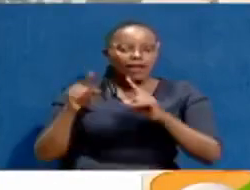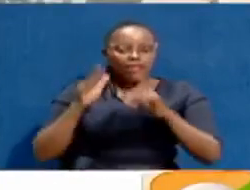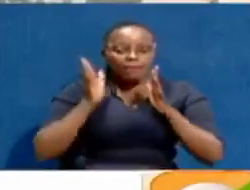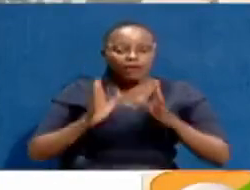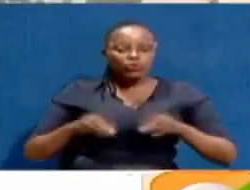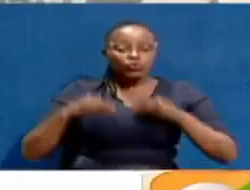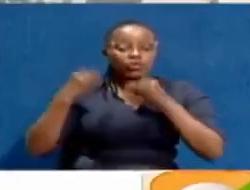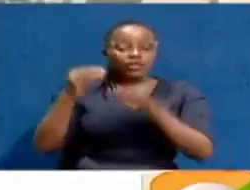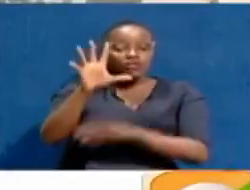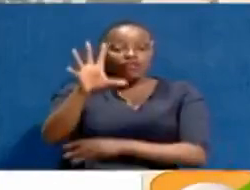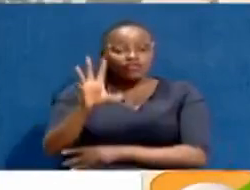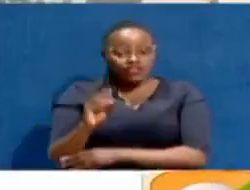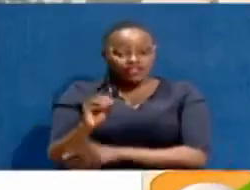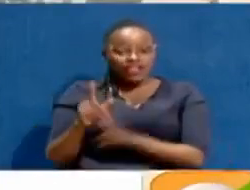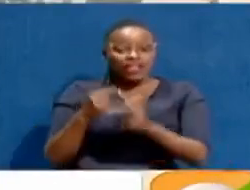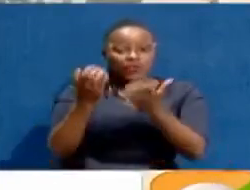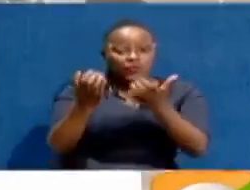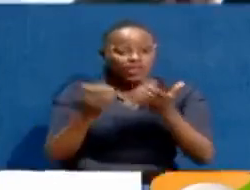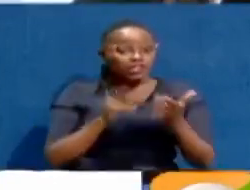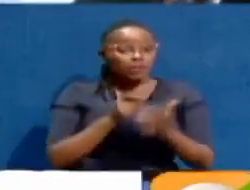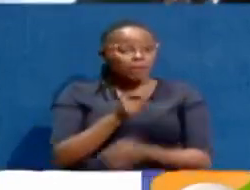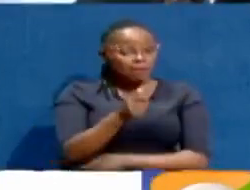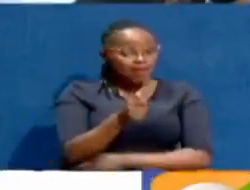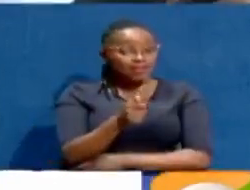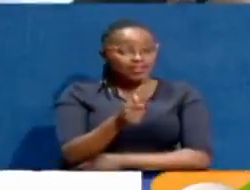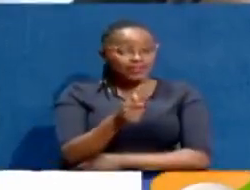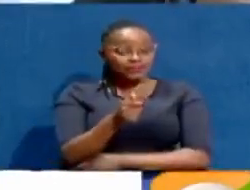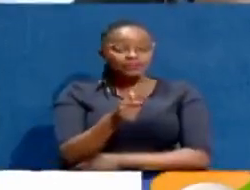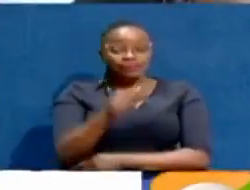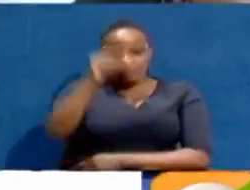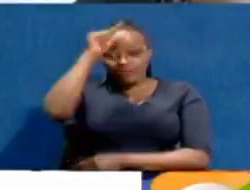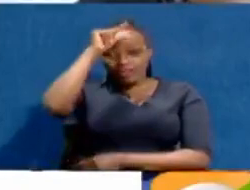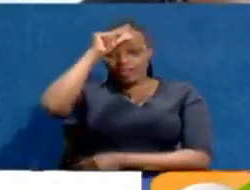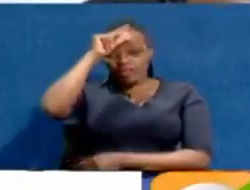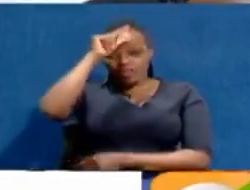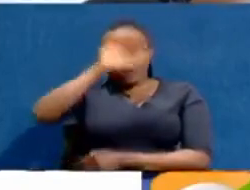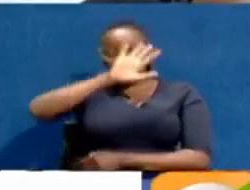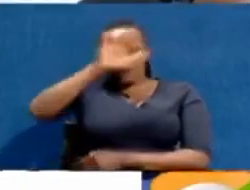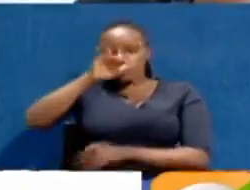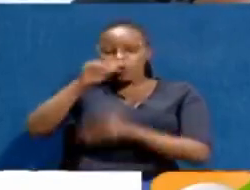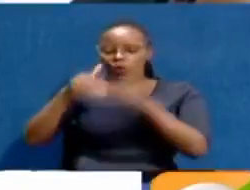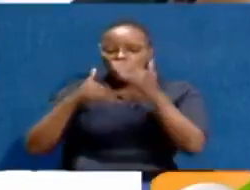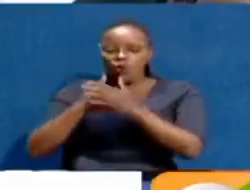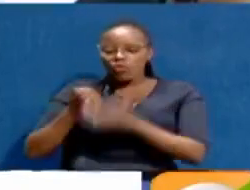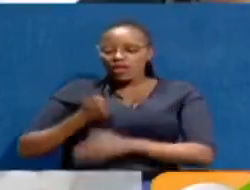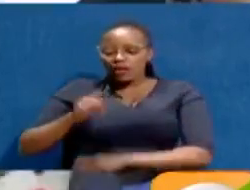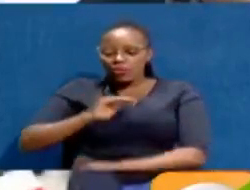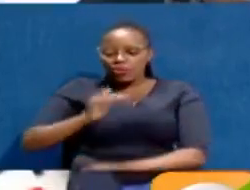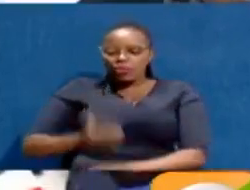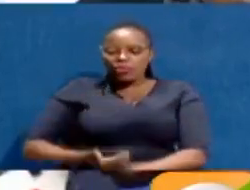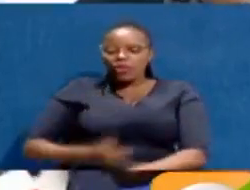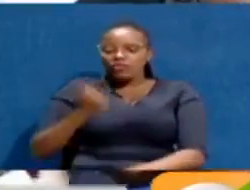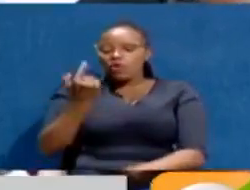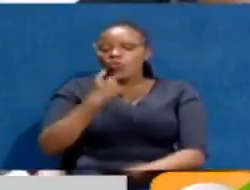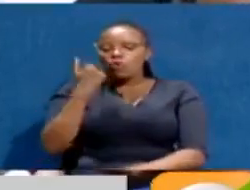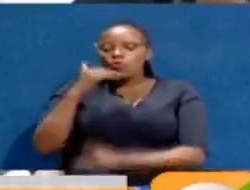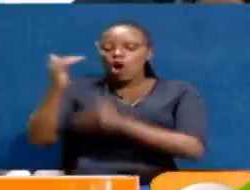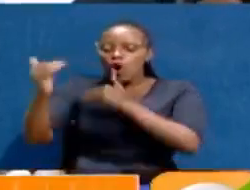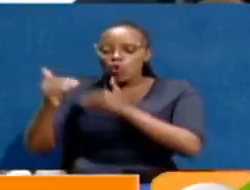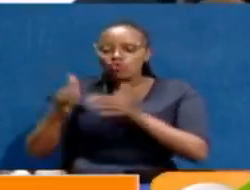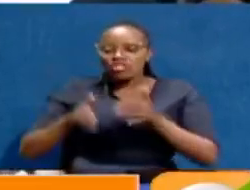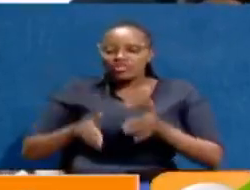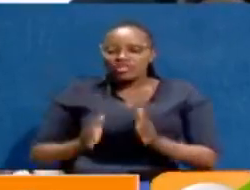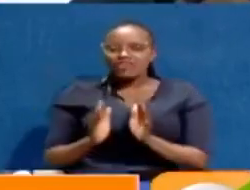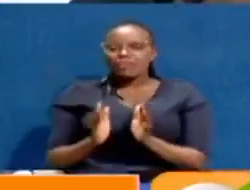ile 50 atahitaji malipo. The government has returned all the pregnant girls to school except the ones who are just about to